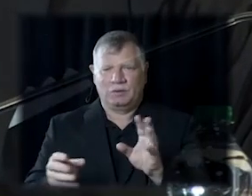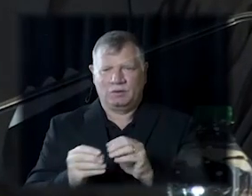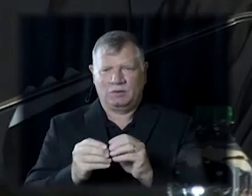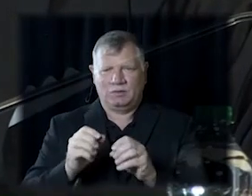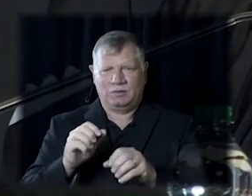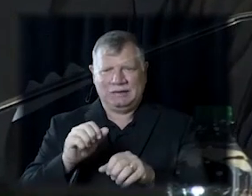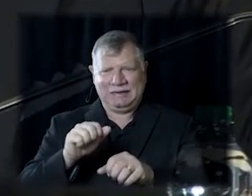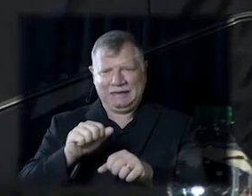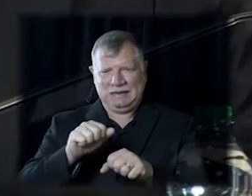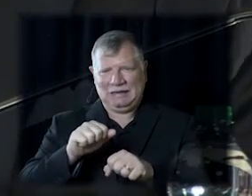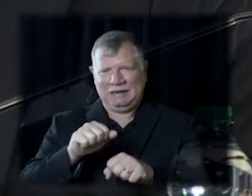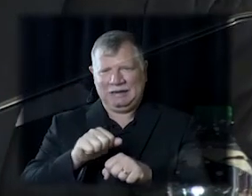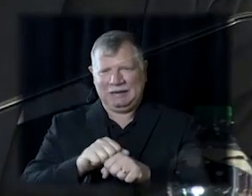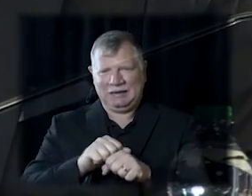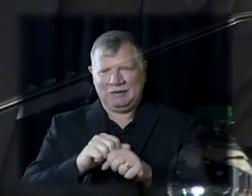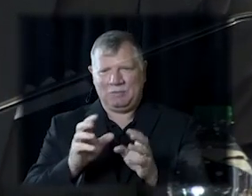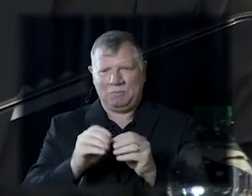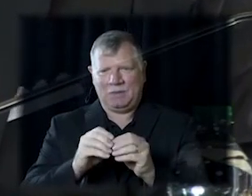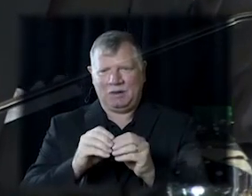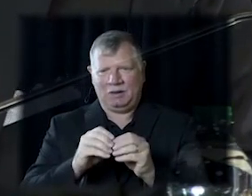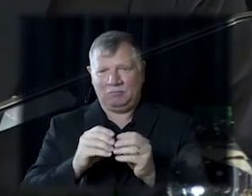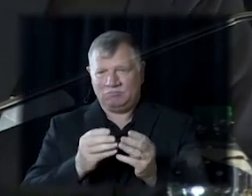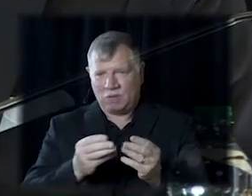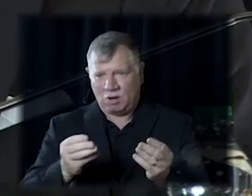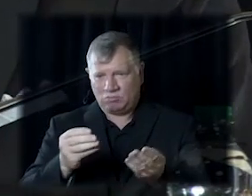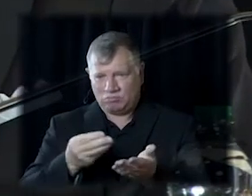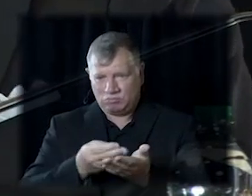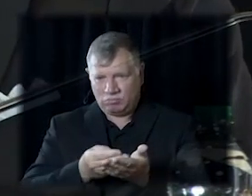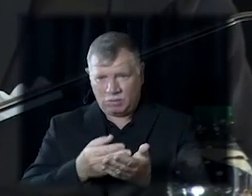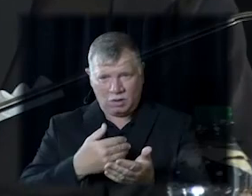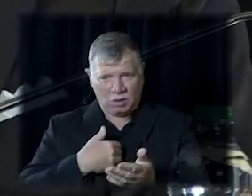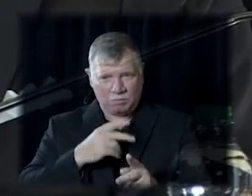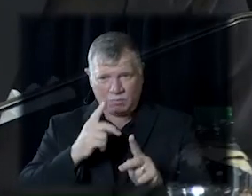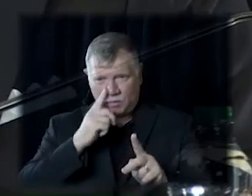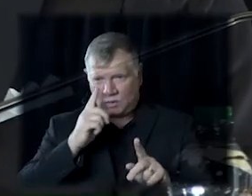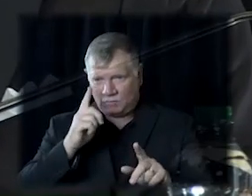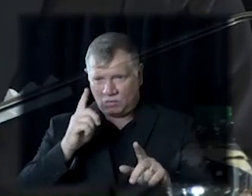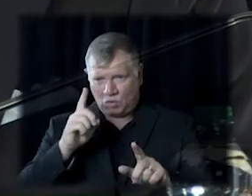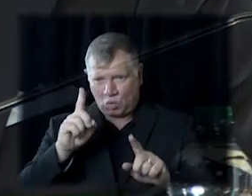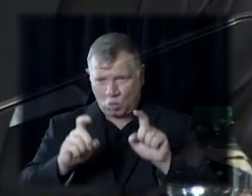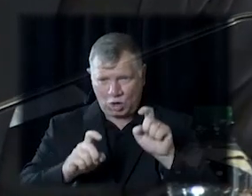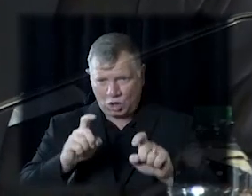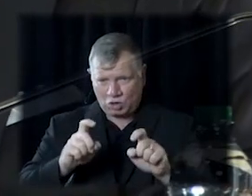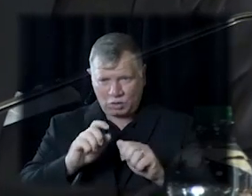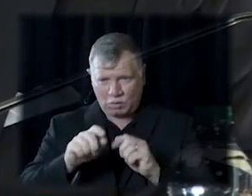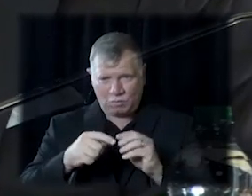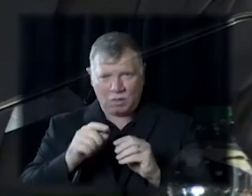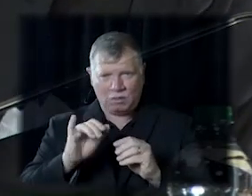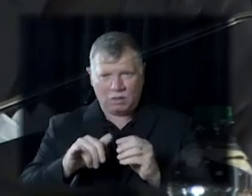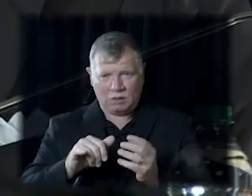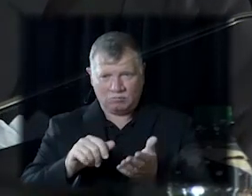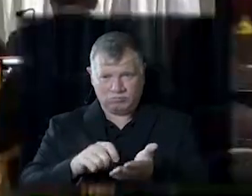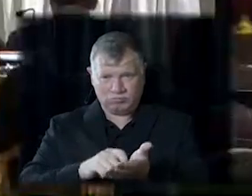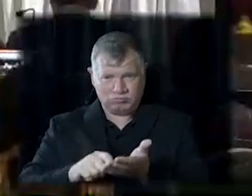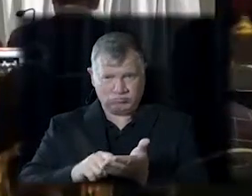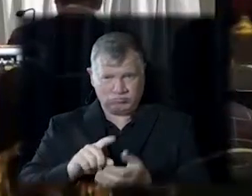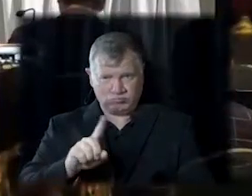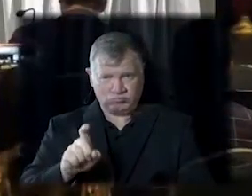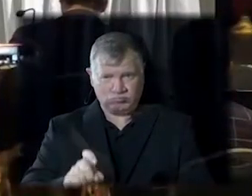your meeting materials. Does anybody have any questions about these meetings minutes?